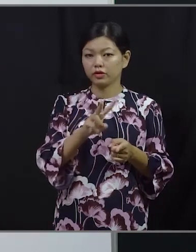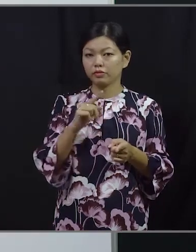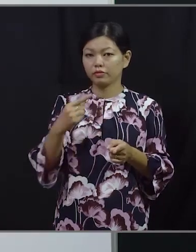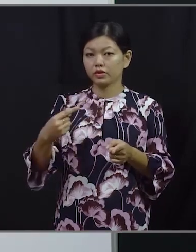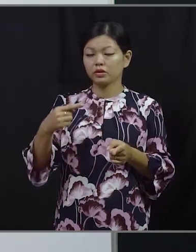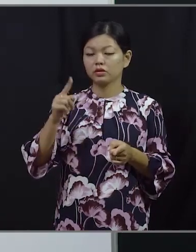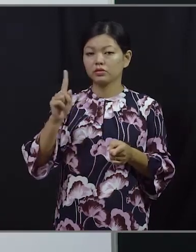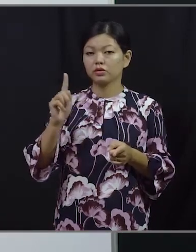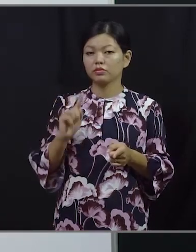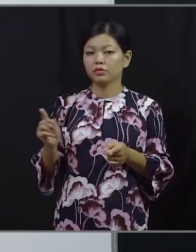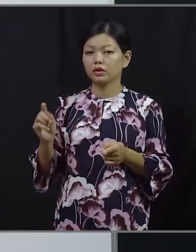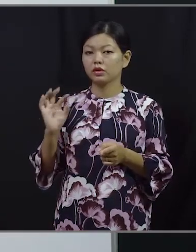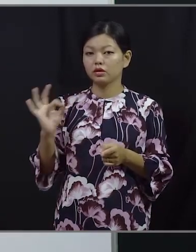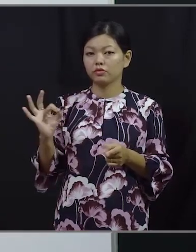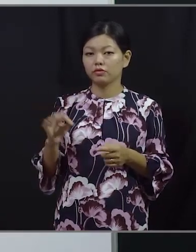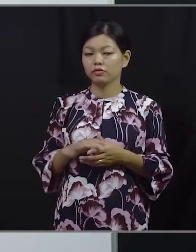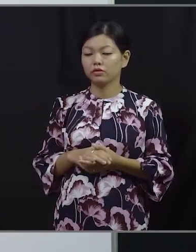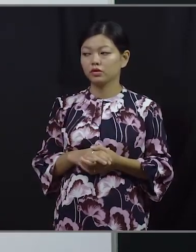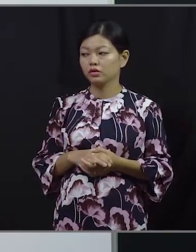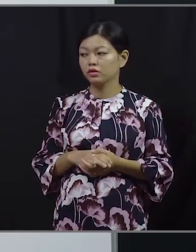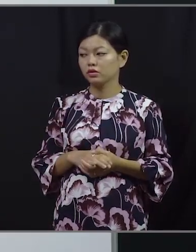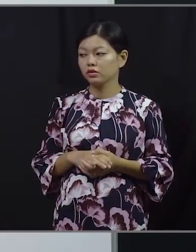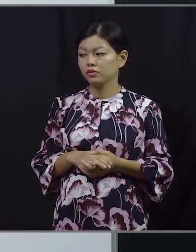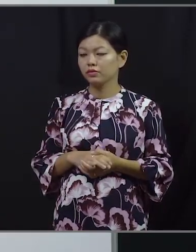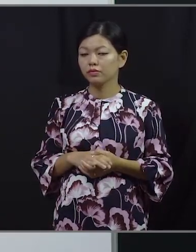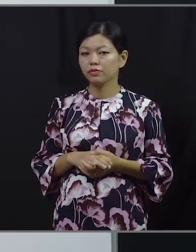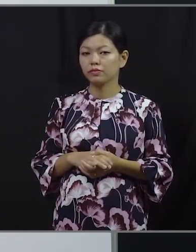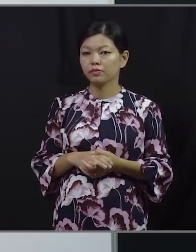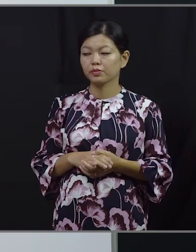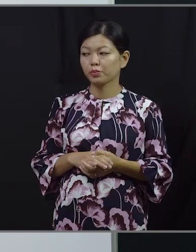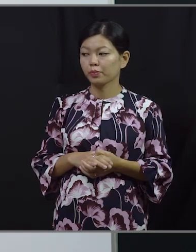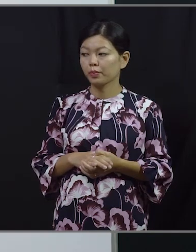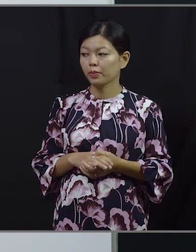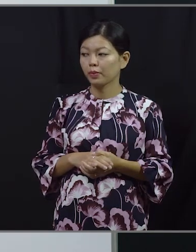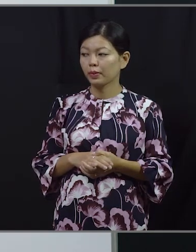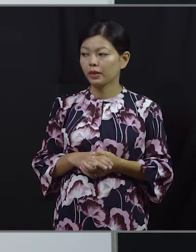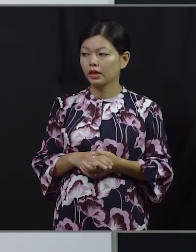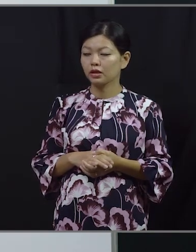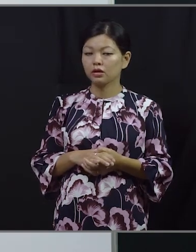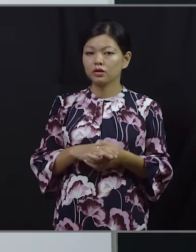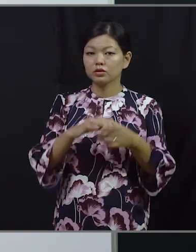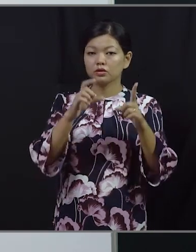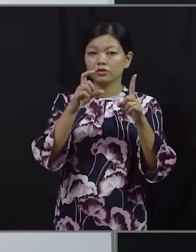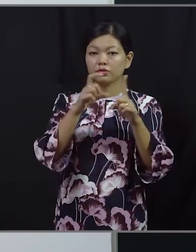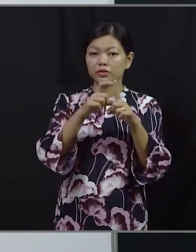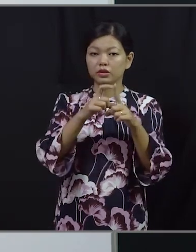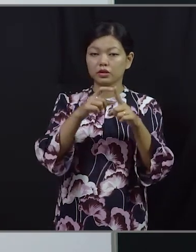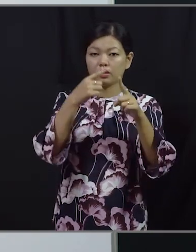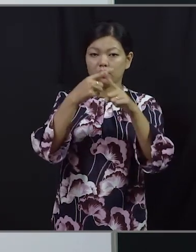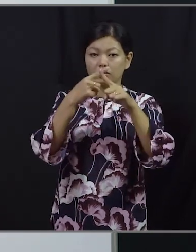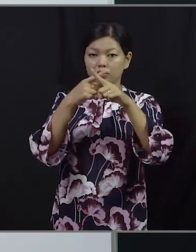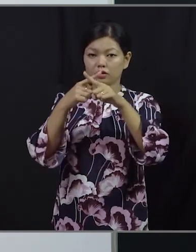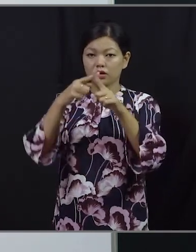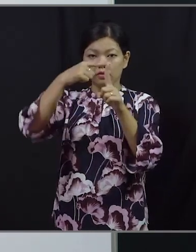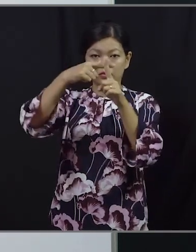it clear? So D equal to what? 1 by V minus 1 by F. Okay. From here, when you multiply everything, then you will get the answer.